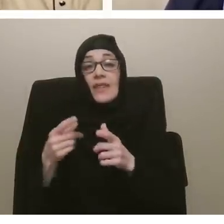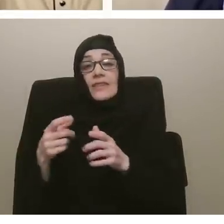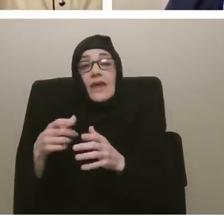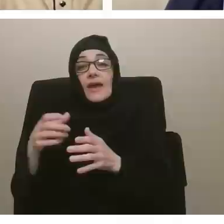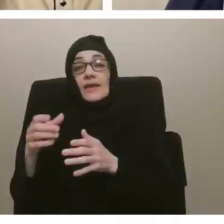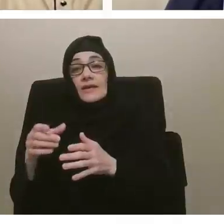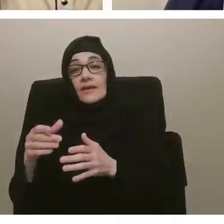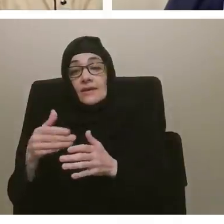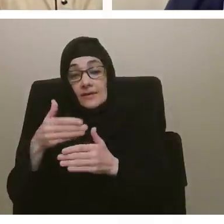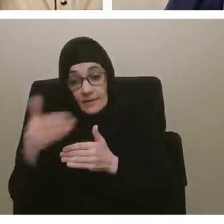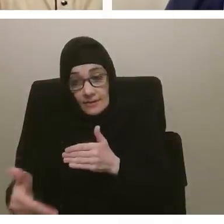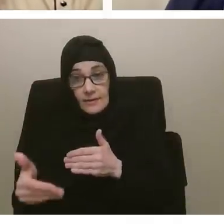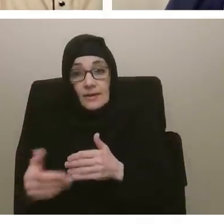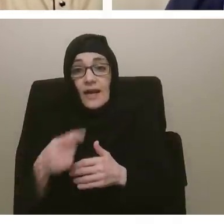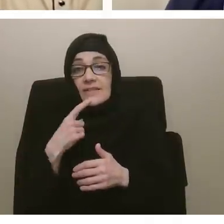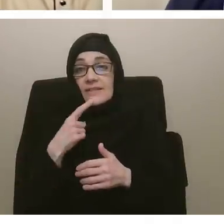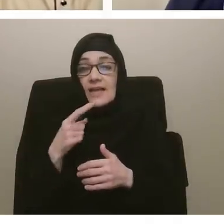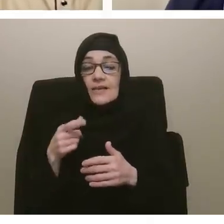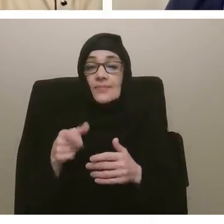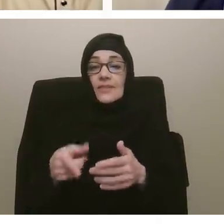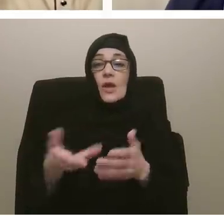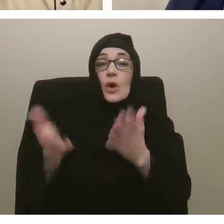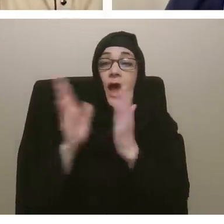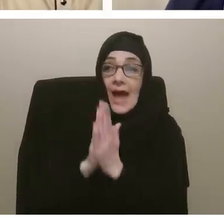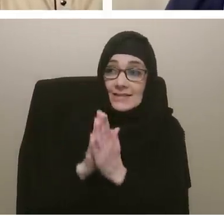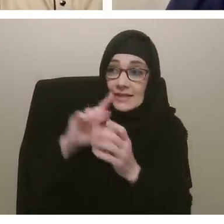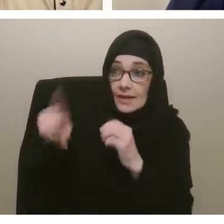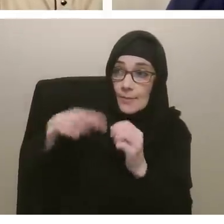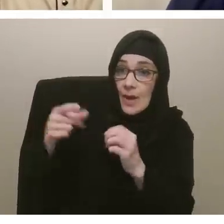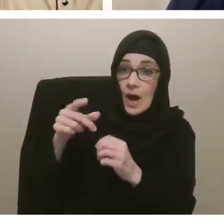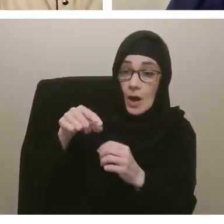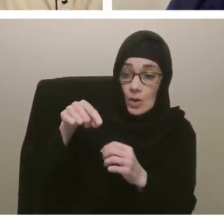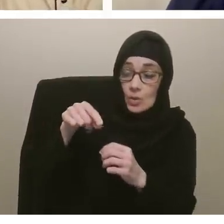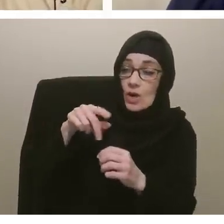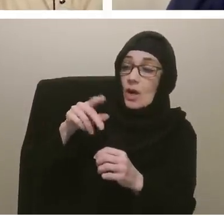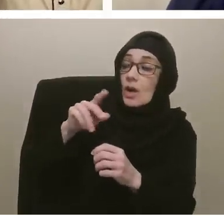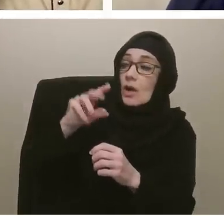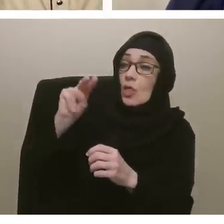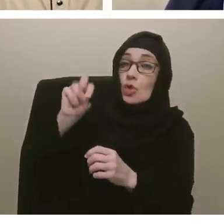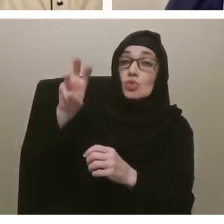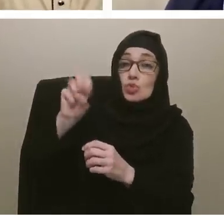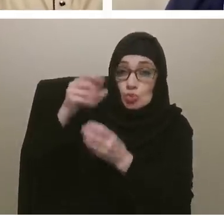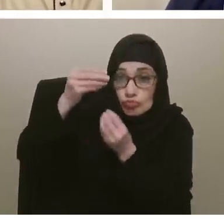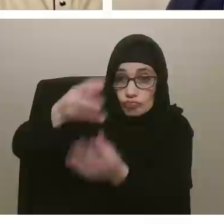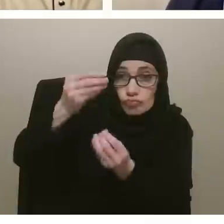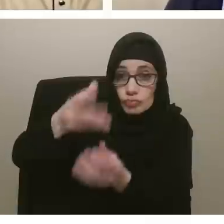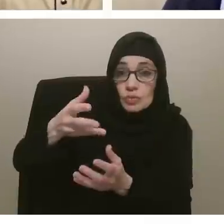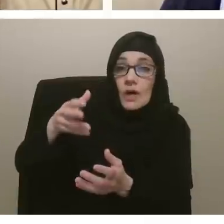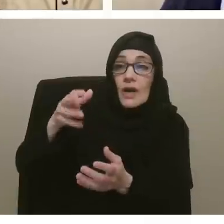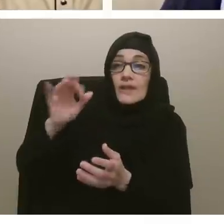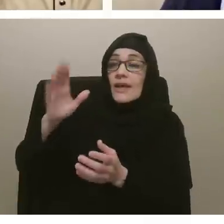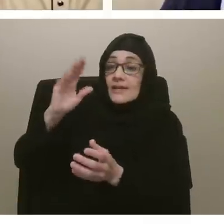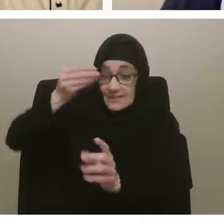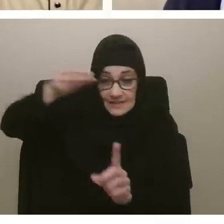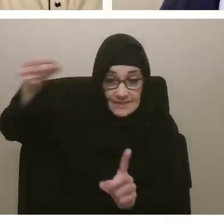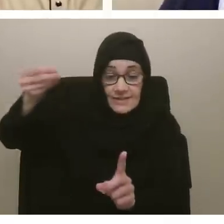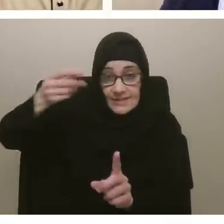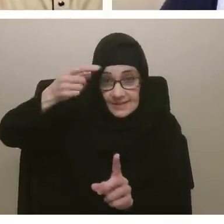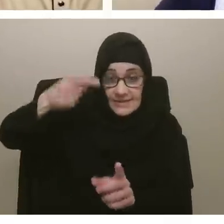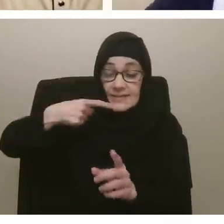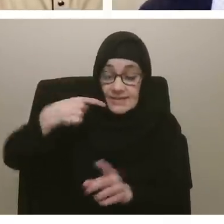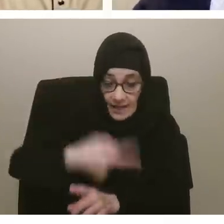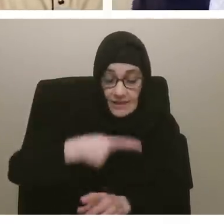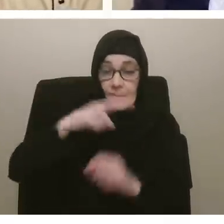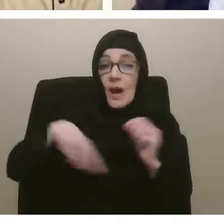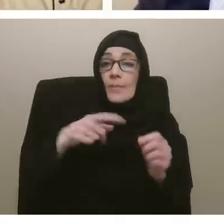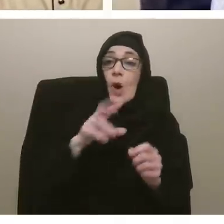this very consequential great news that's coming to them, that's telling them about the reality of that which they see and the reality of that which they don't see